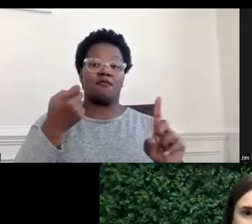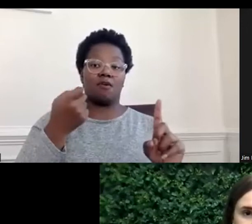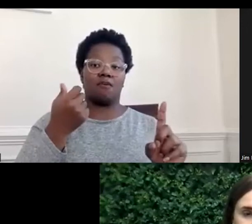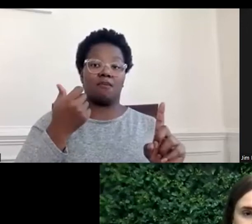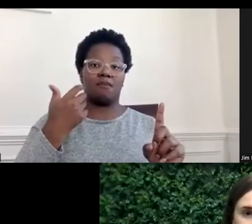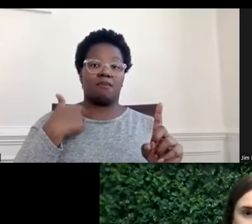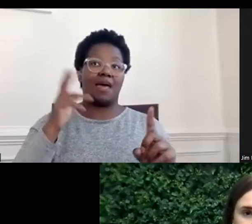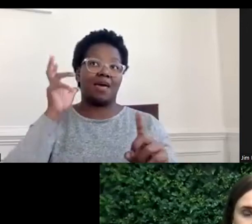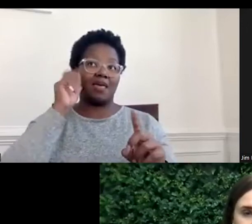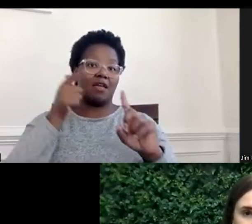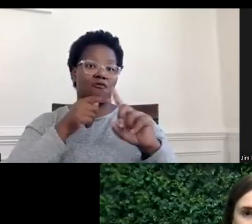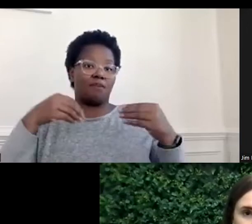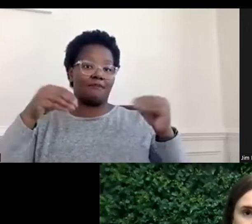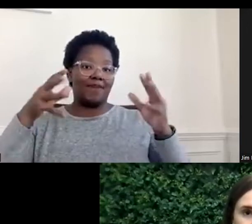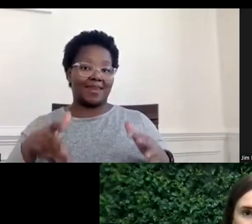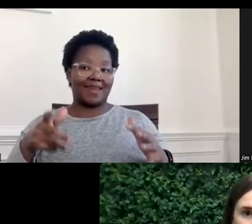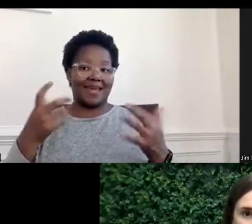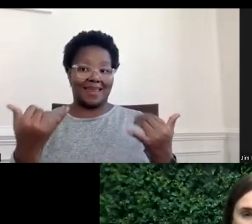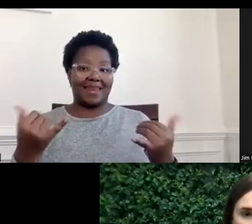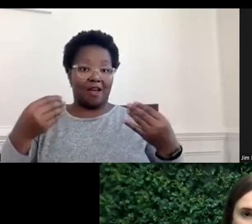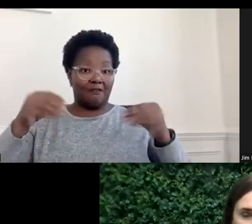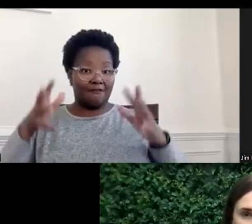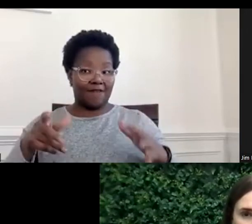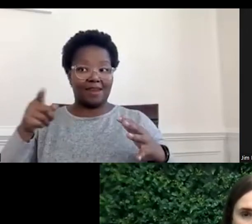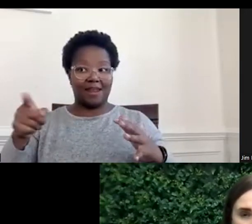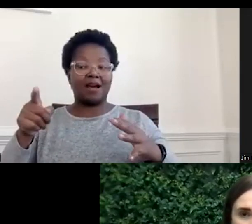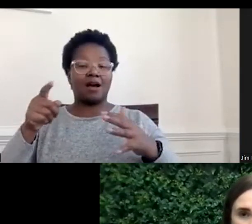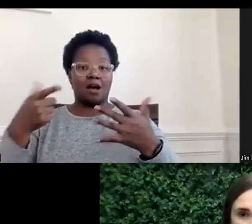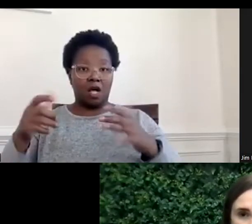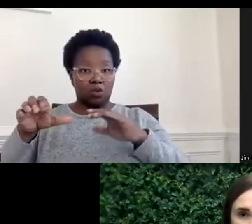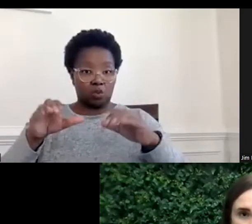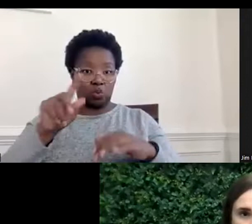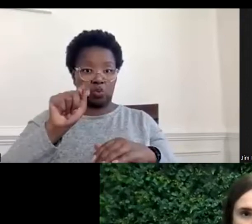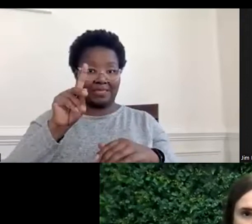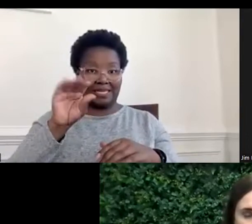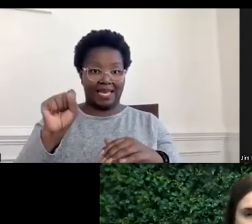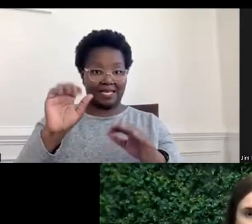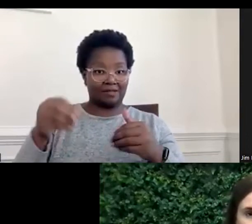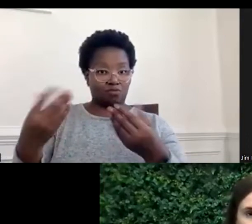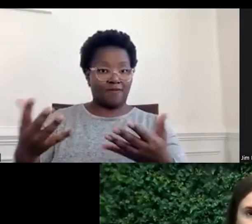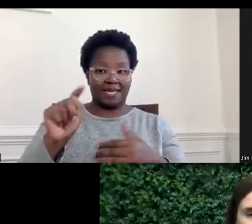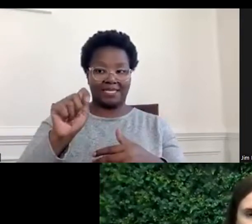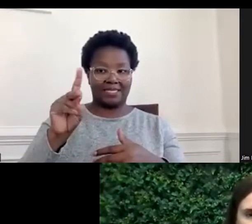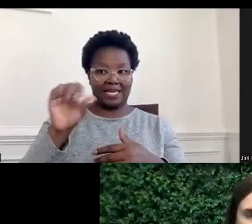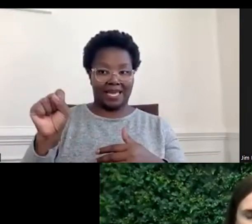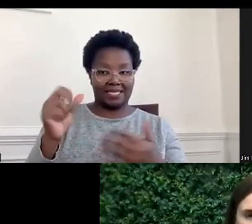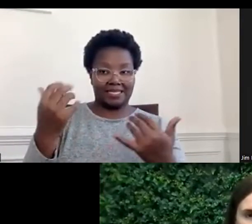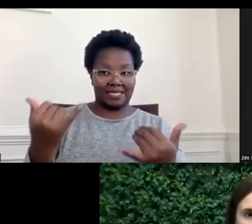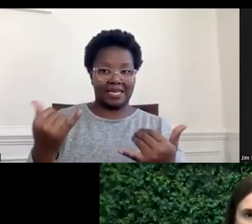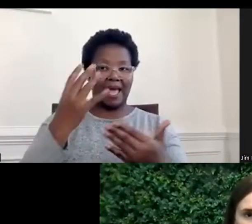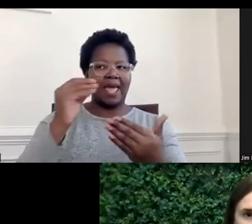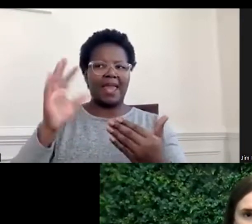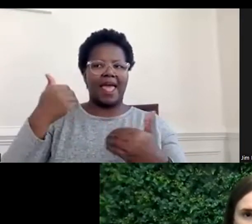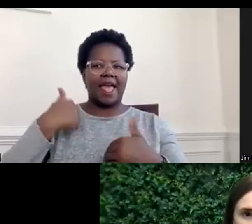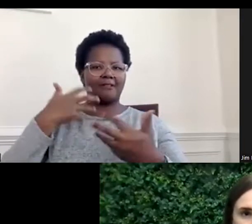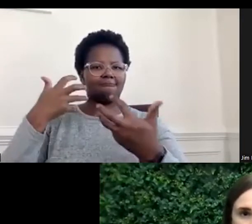from vendors that are currently offering Taylor Day services and having, a sort of customized schedule